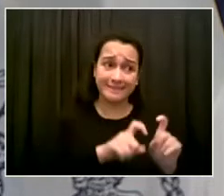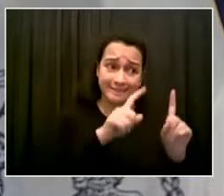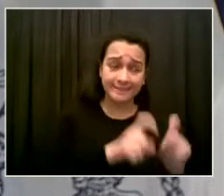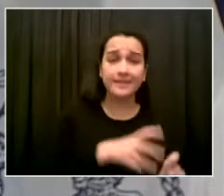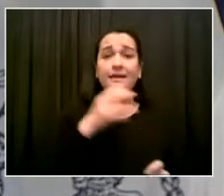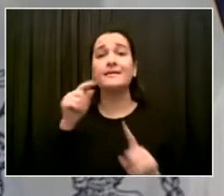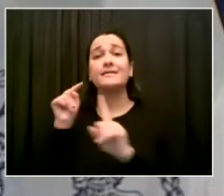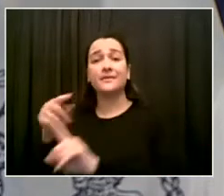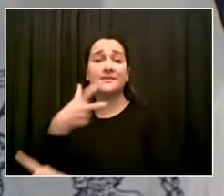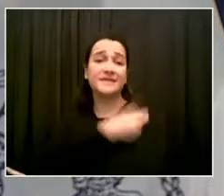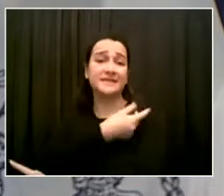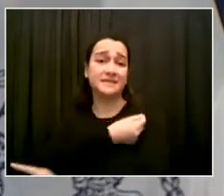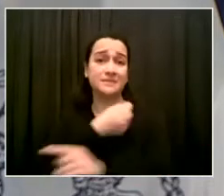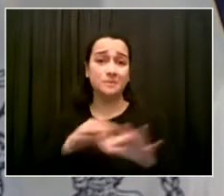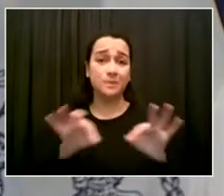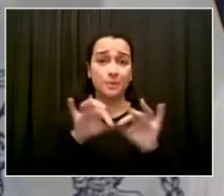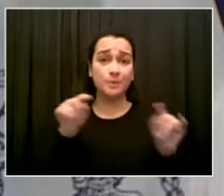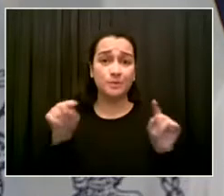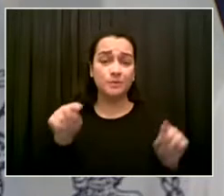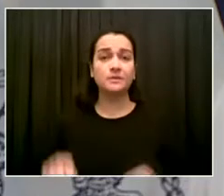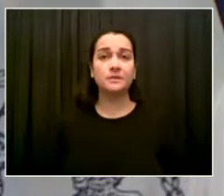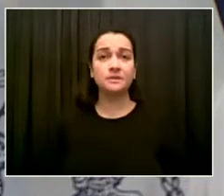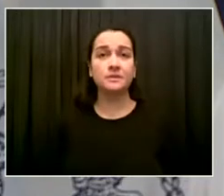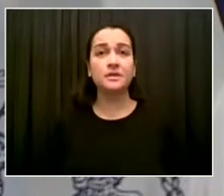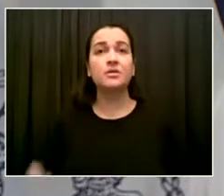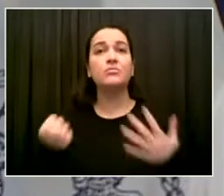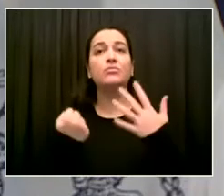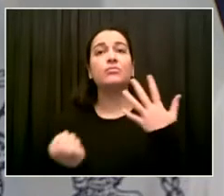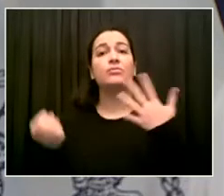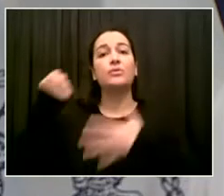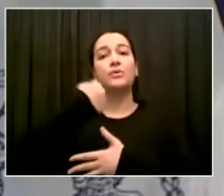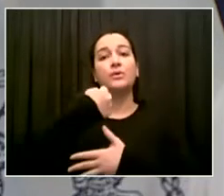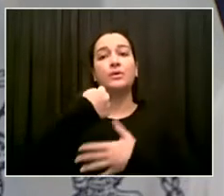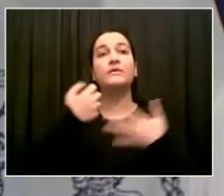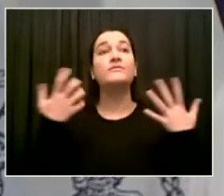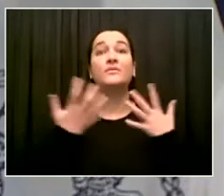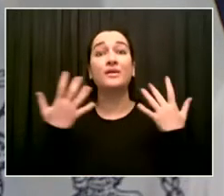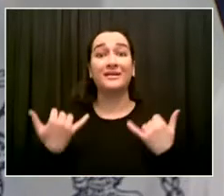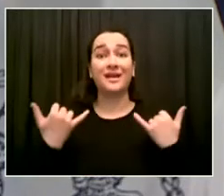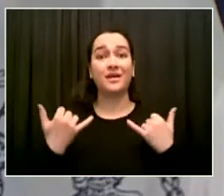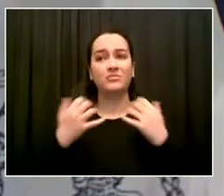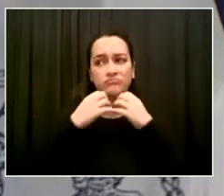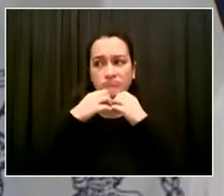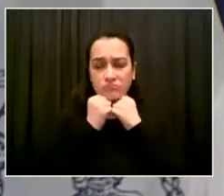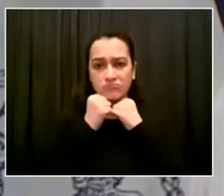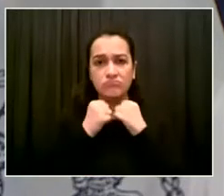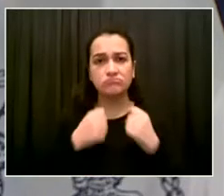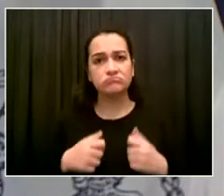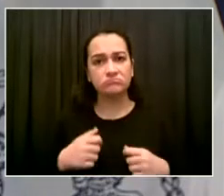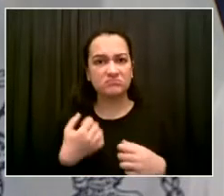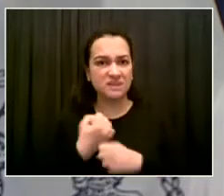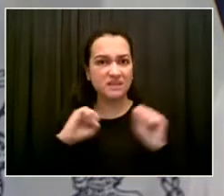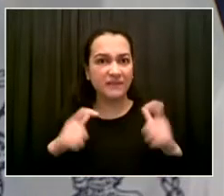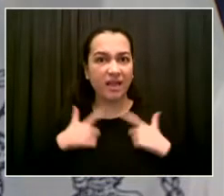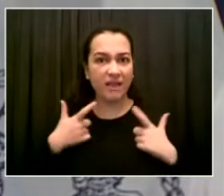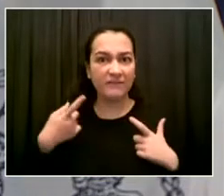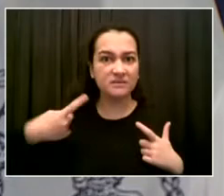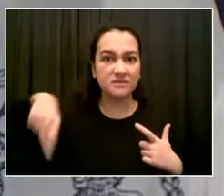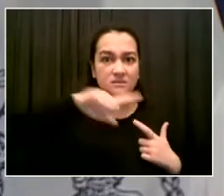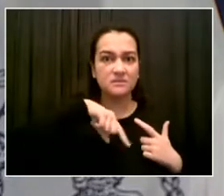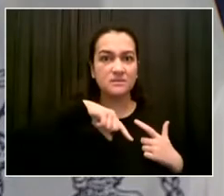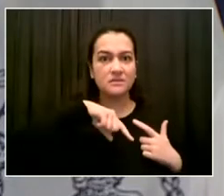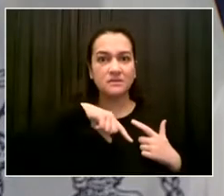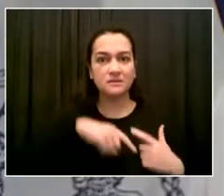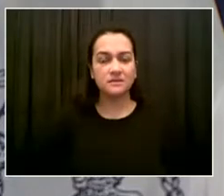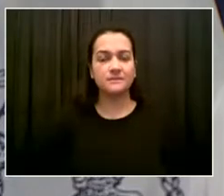and avoiding the kinds of hospitalizations that mean someone's going through a really, really tough time. So Dr. Varma, Dr.